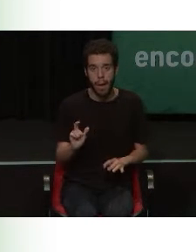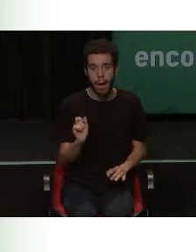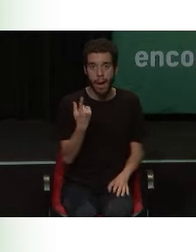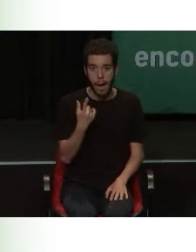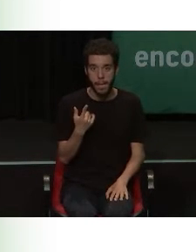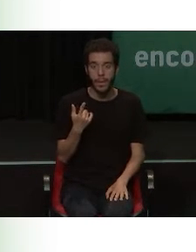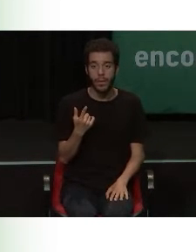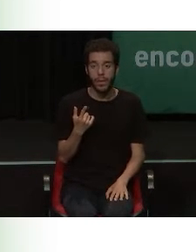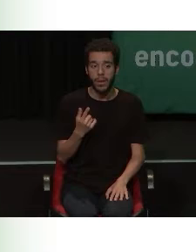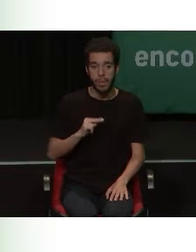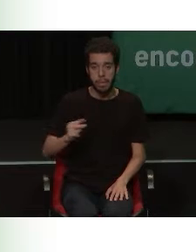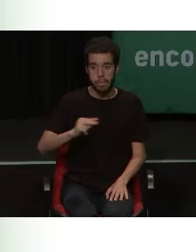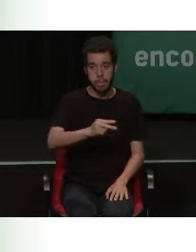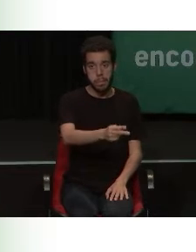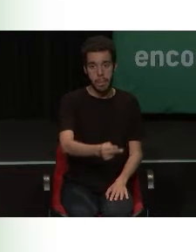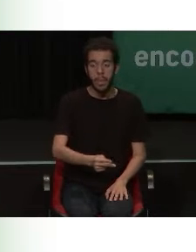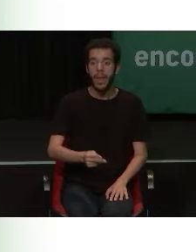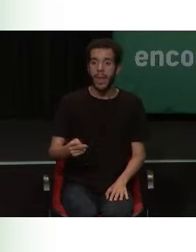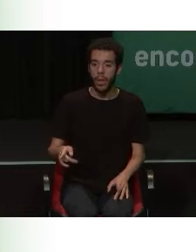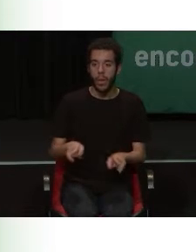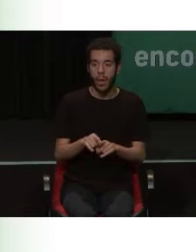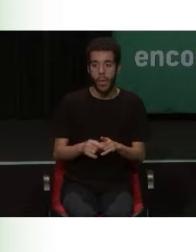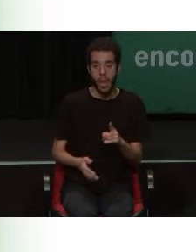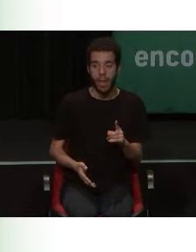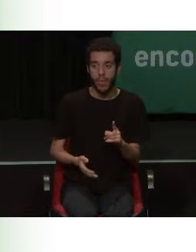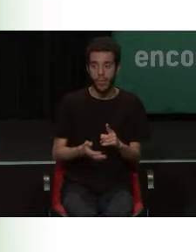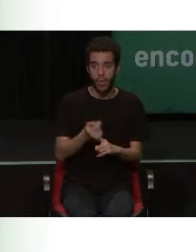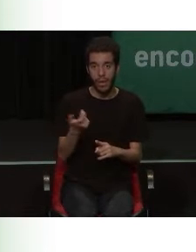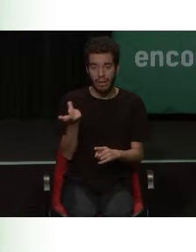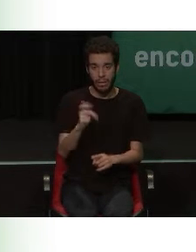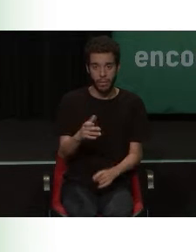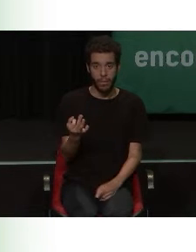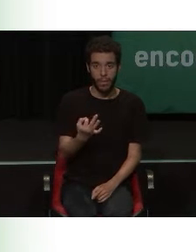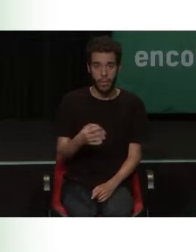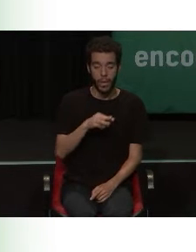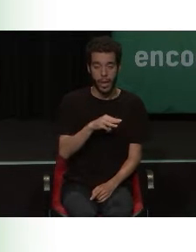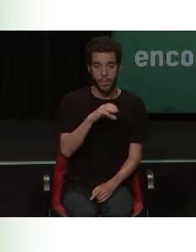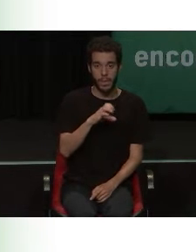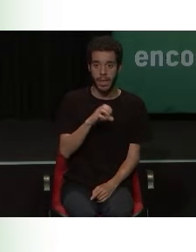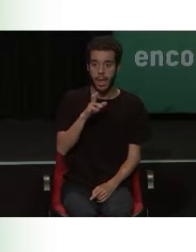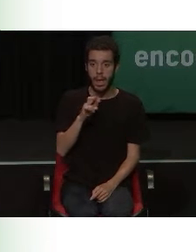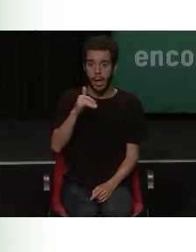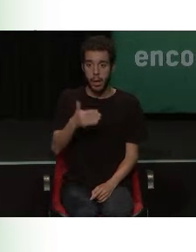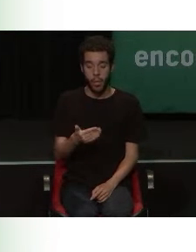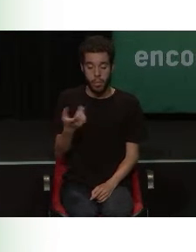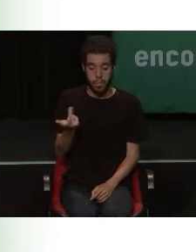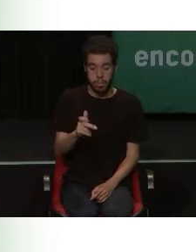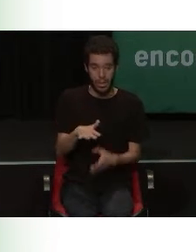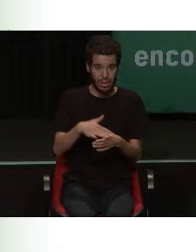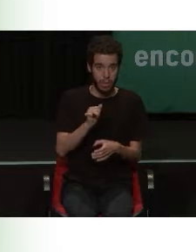species and across different hosts, then it will be successful. That's what happened